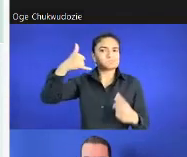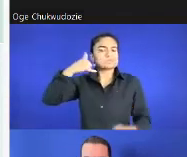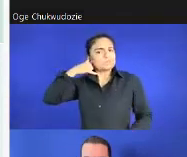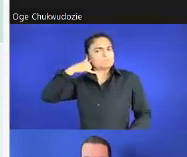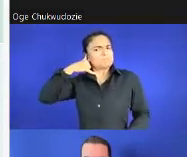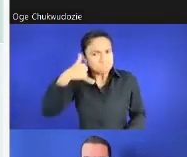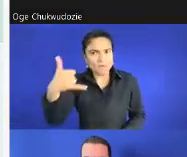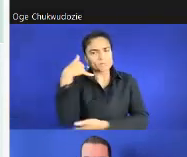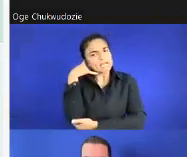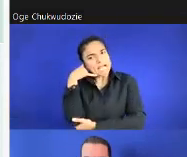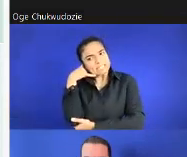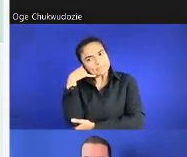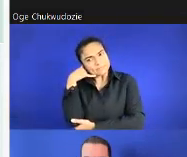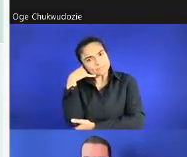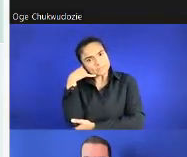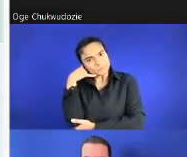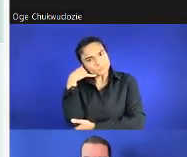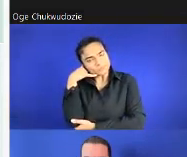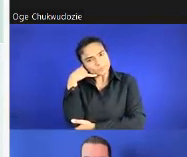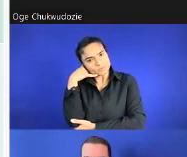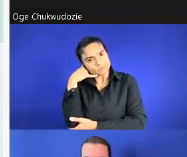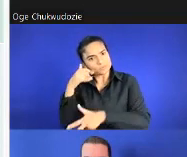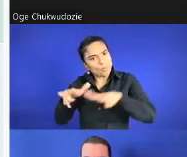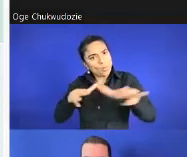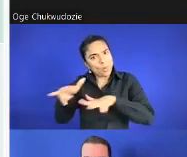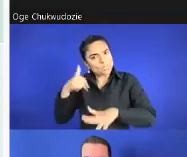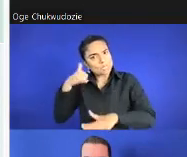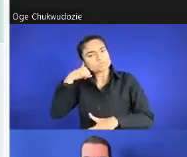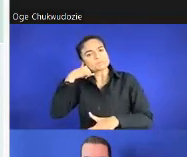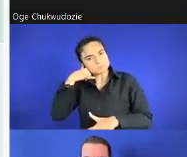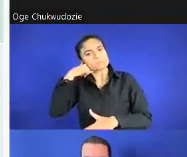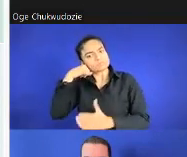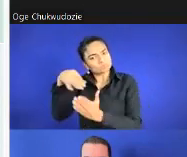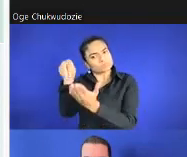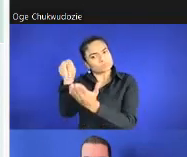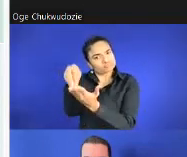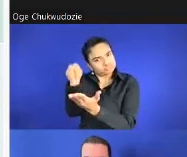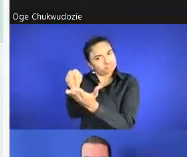or confidential means of reporting. It is easy to use, and response